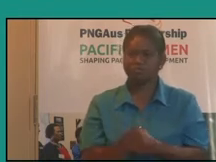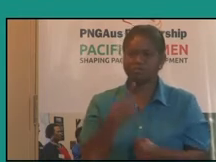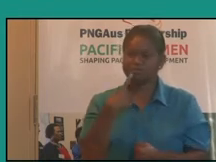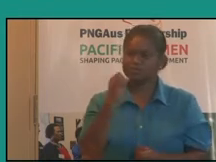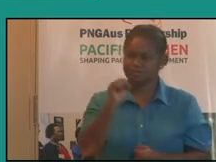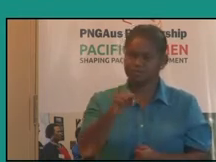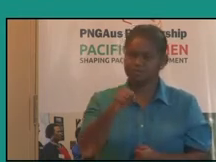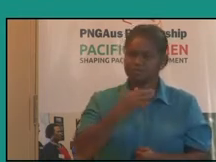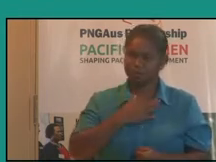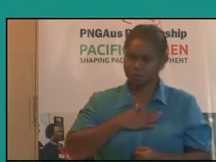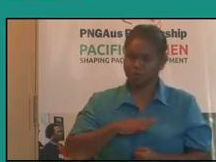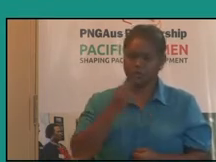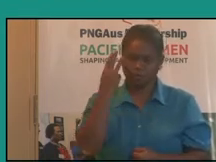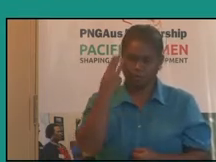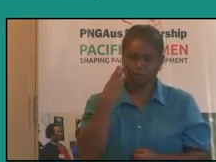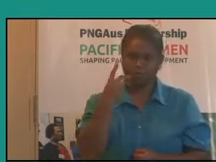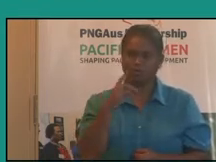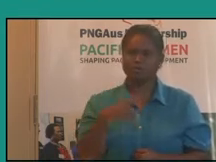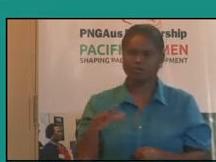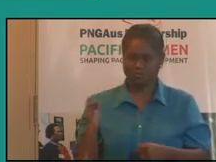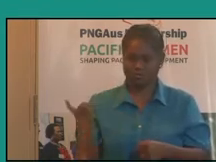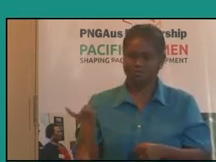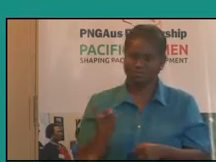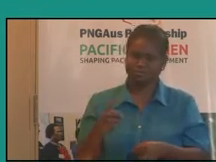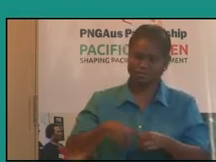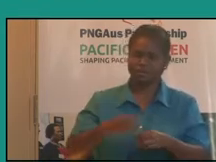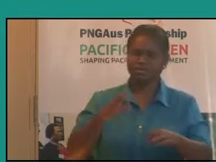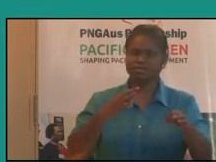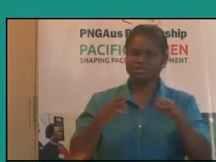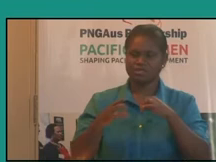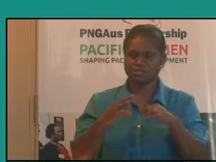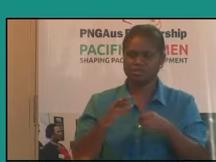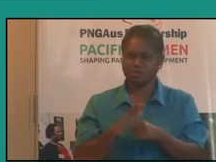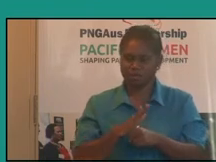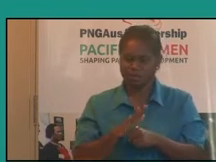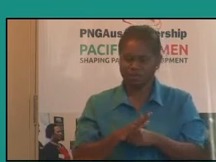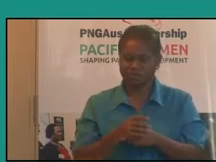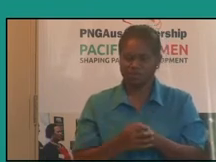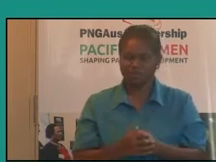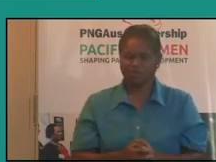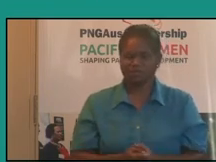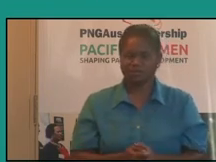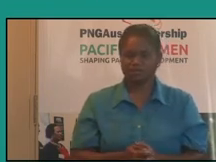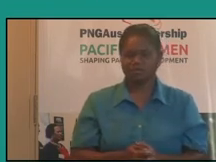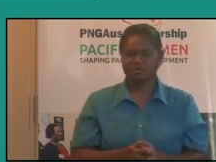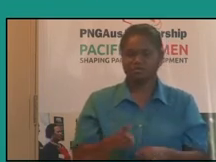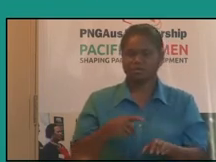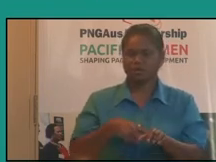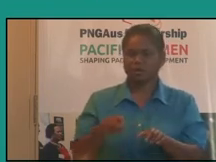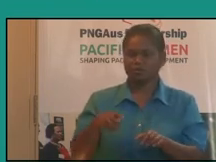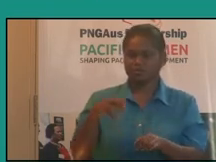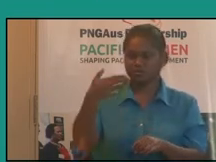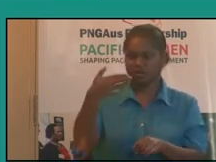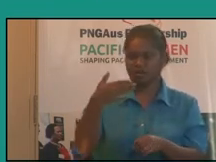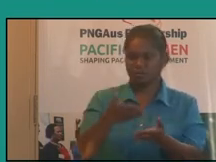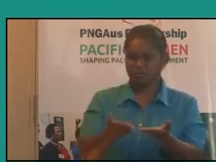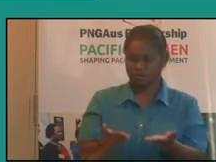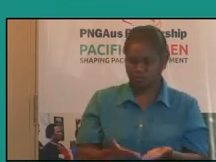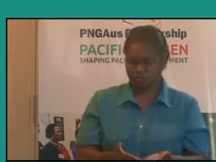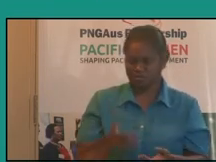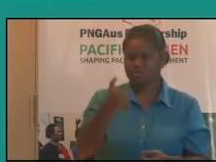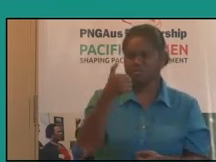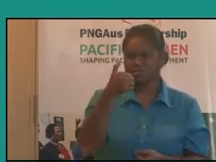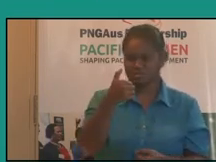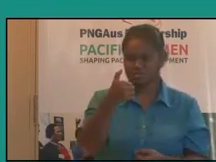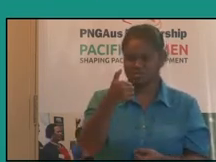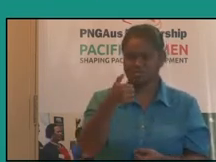of the decision-making process. So out of the 9 provinces that have been consulted, 6 of them have